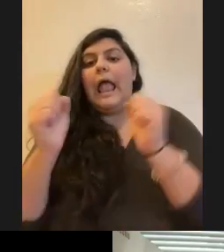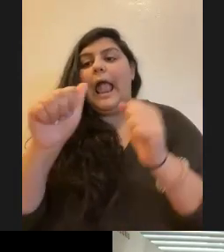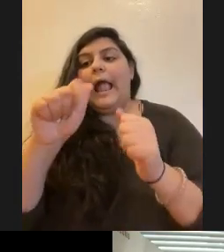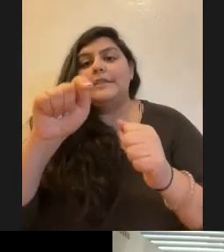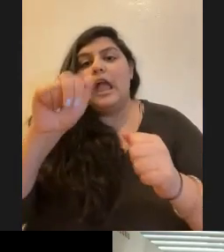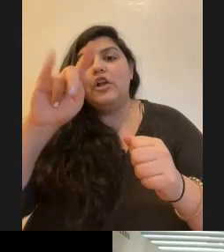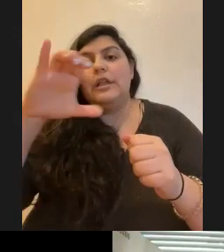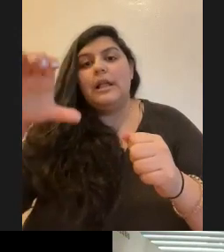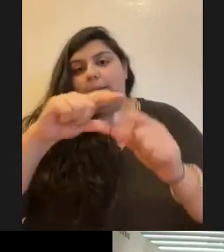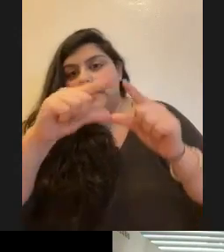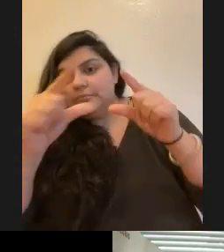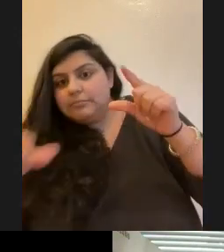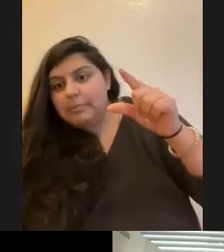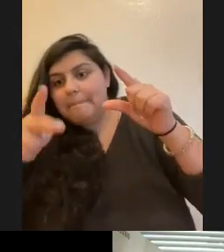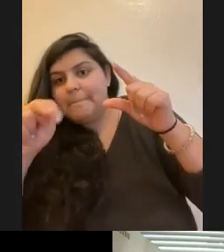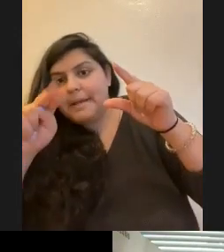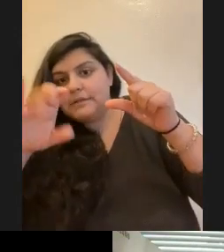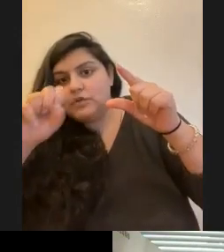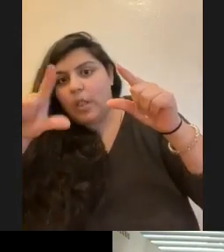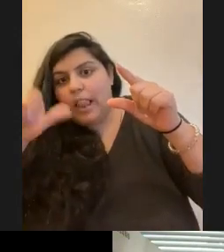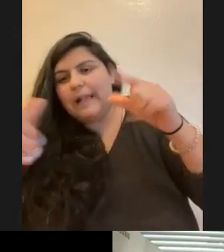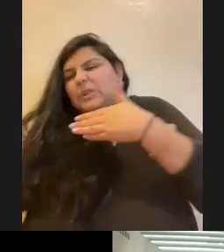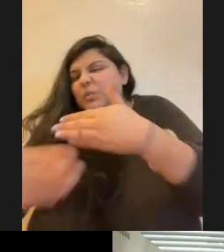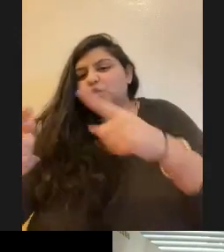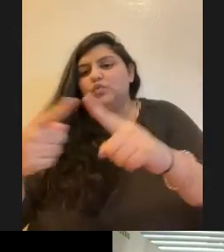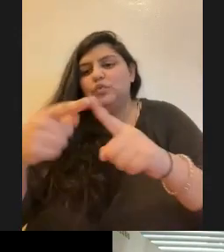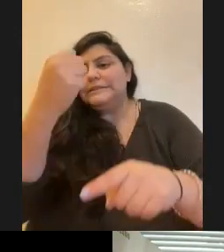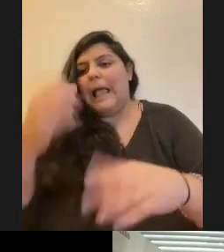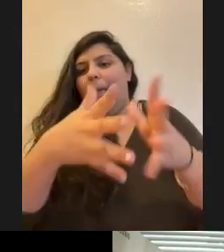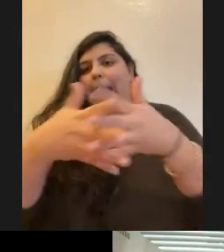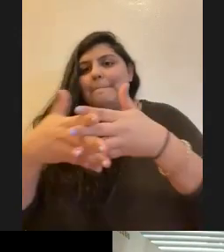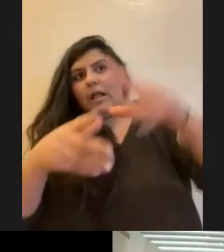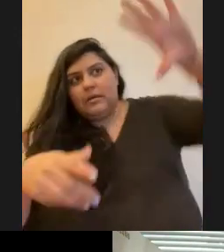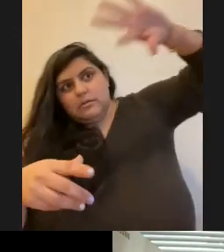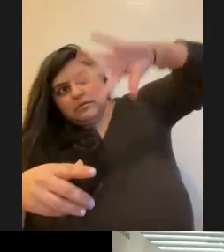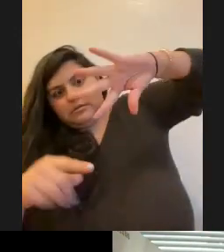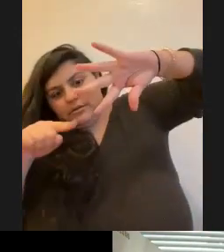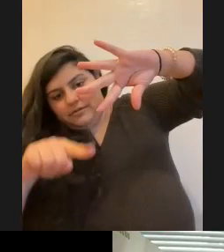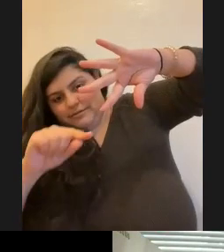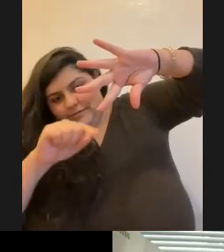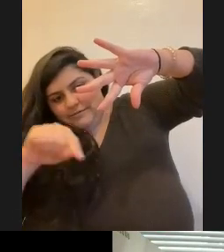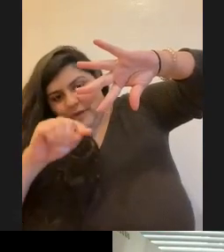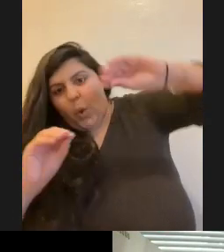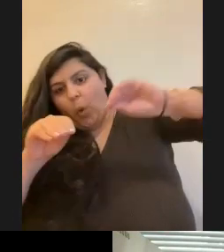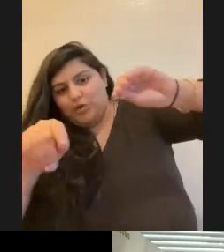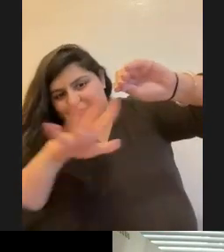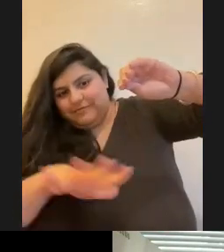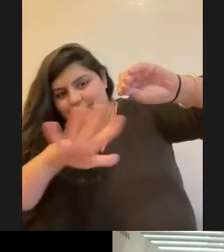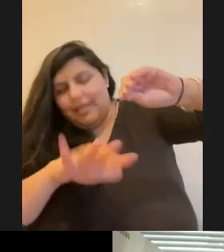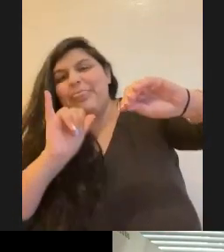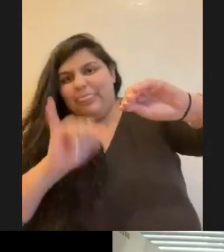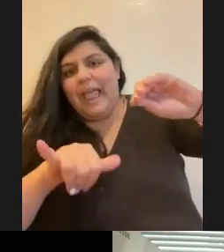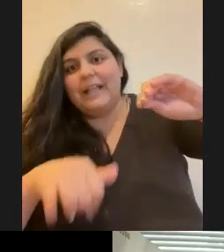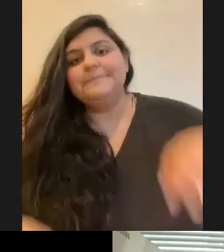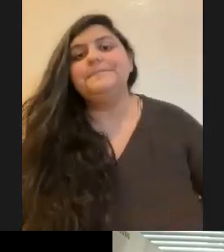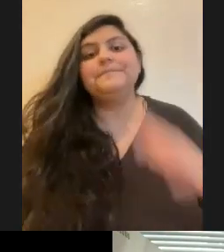part that's closest to the South American continent. That's kind of where we were on the ocean near there. And then after about